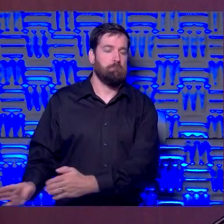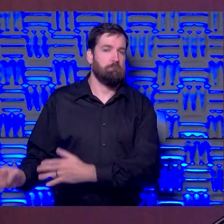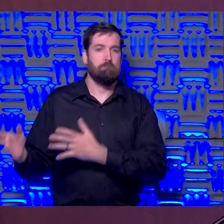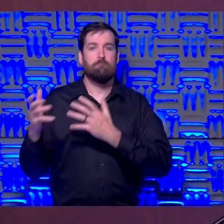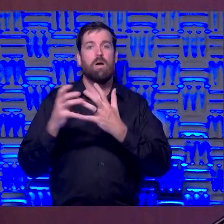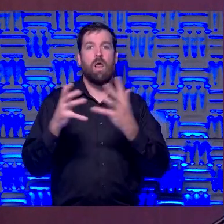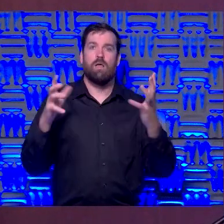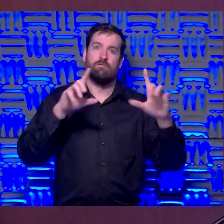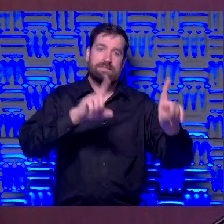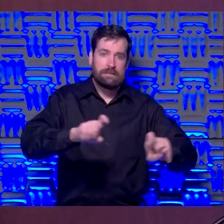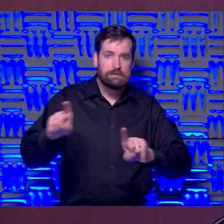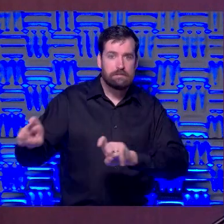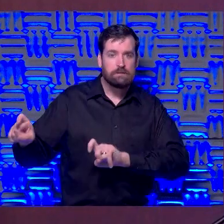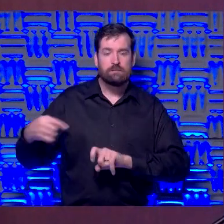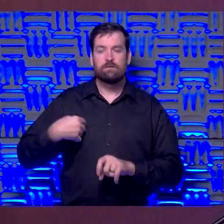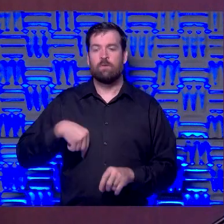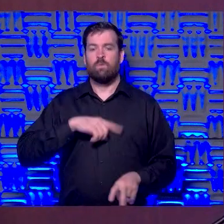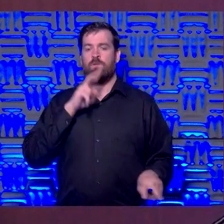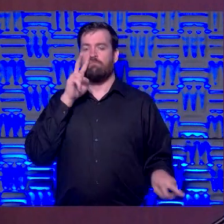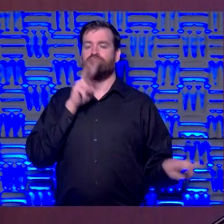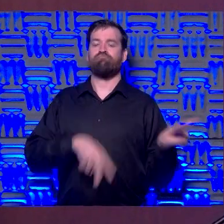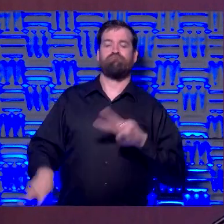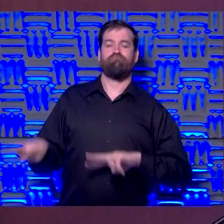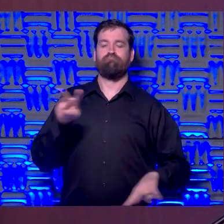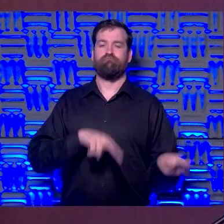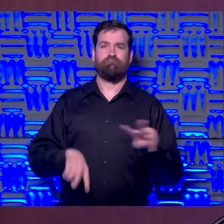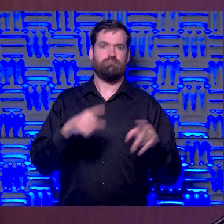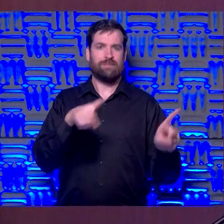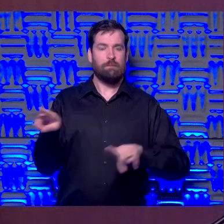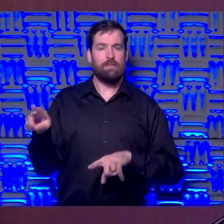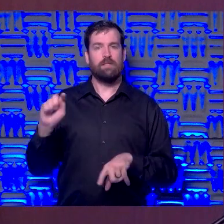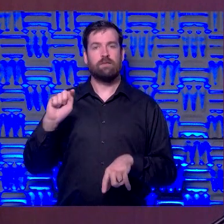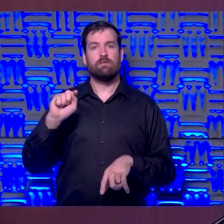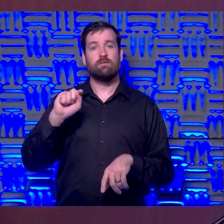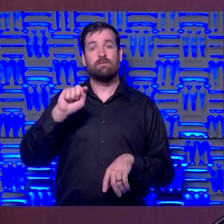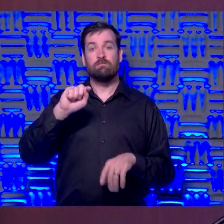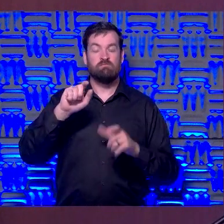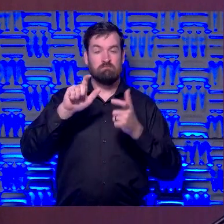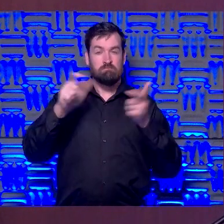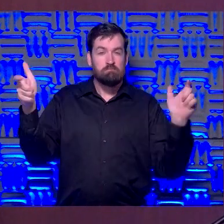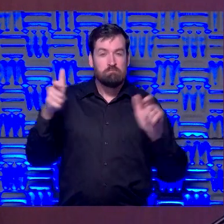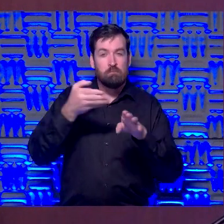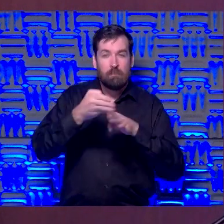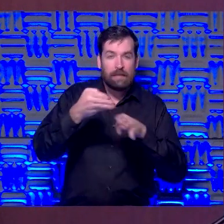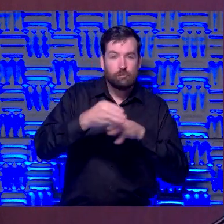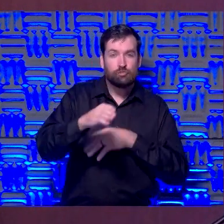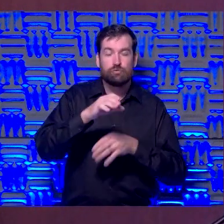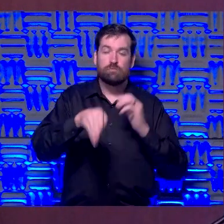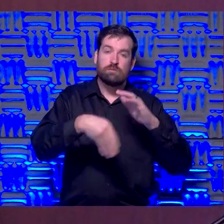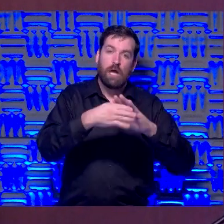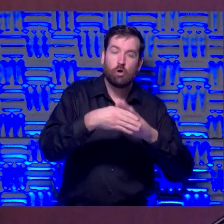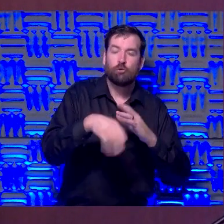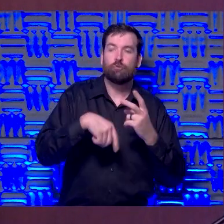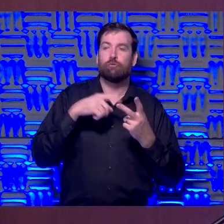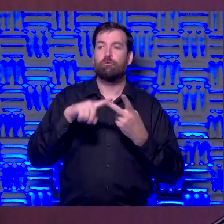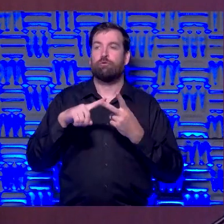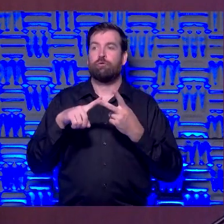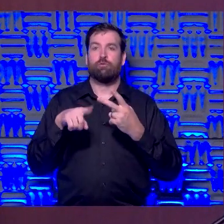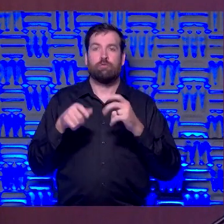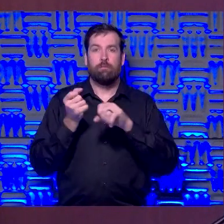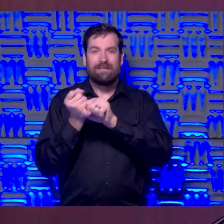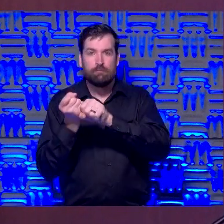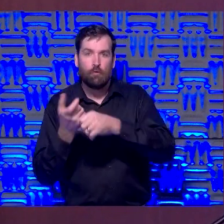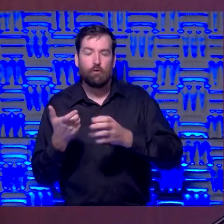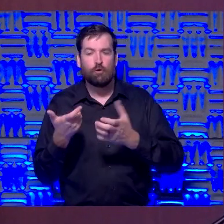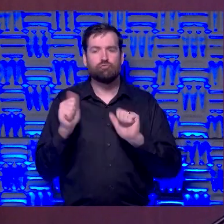of testing, and we are watching what's happening as Major League Soccer is starting back up, baseball is starting back up, and we're